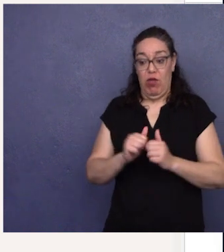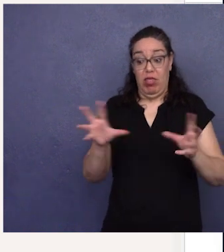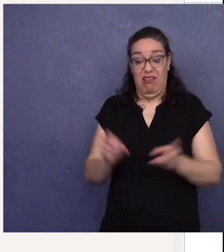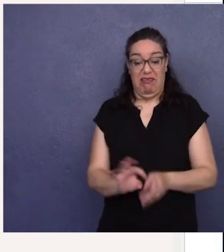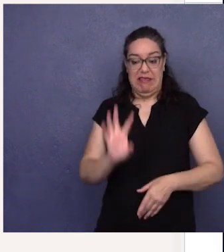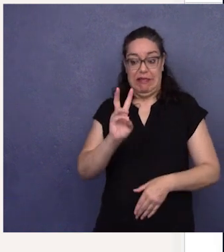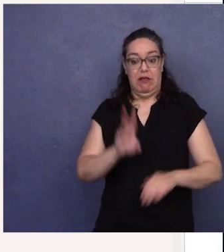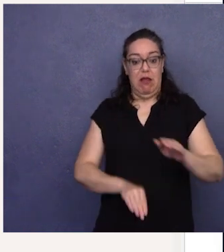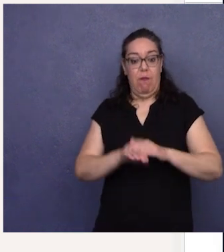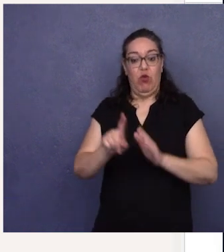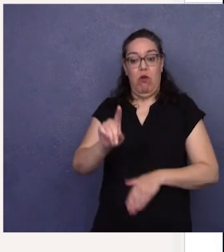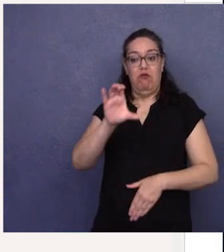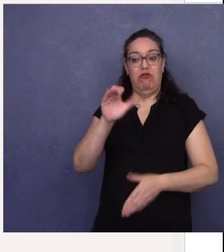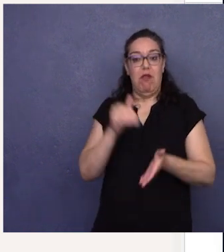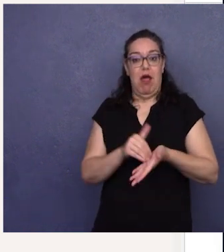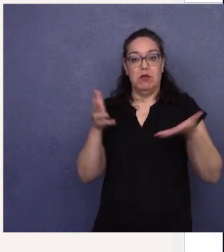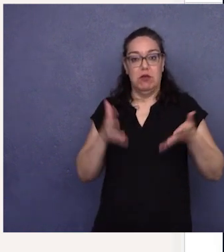you know, your